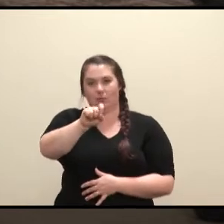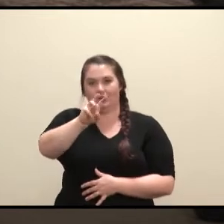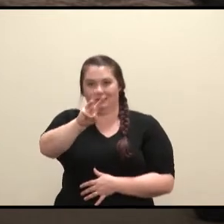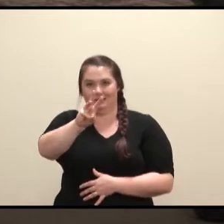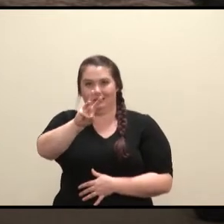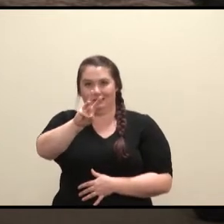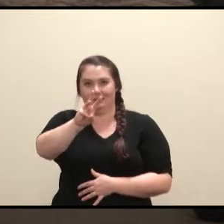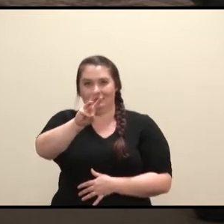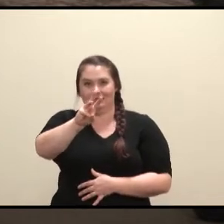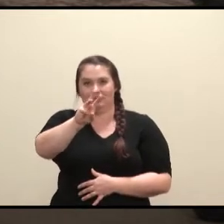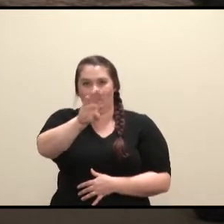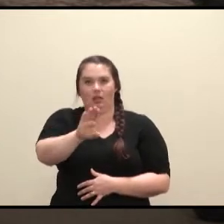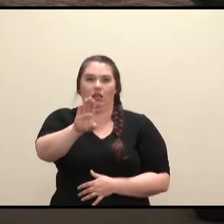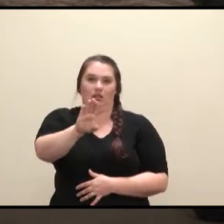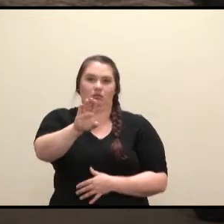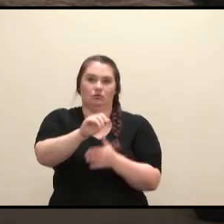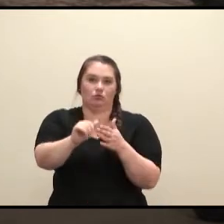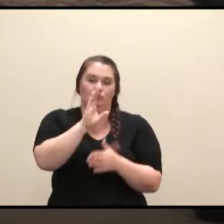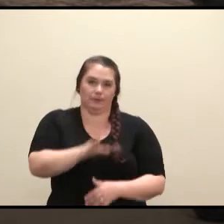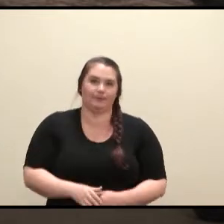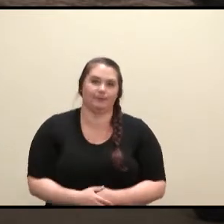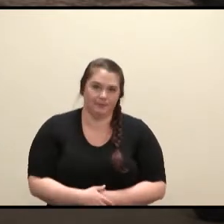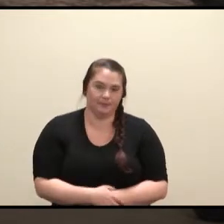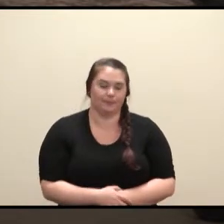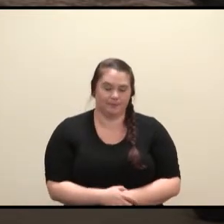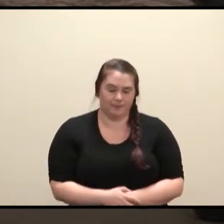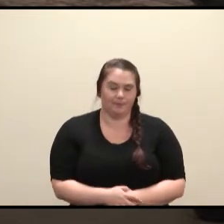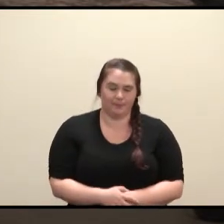about $8.6 billion.